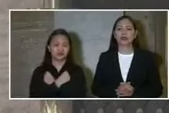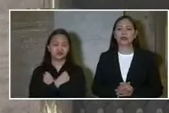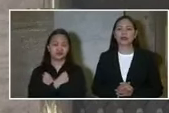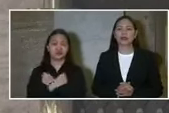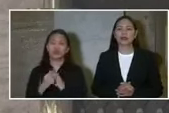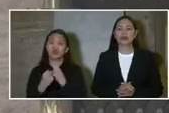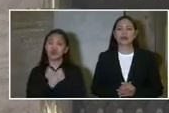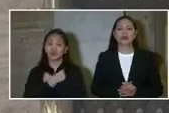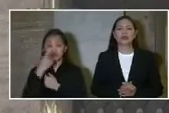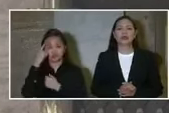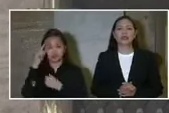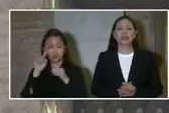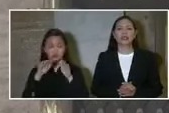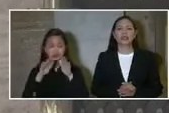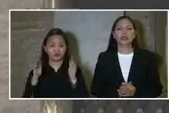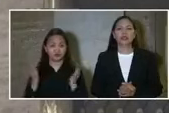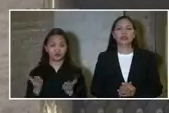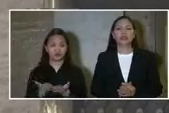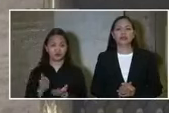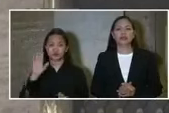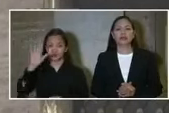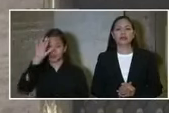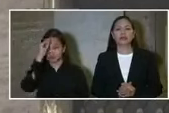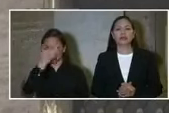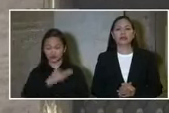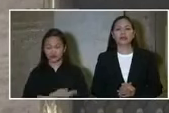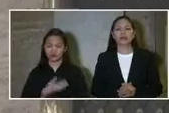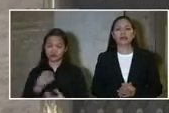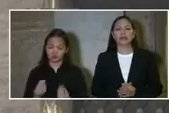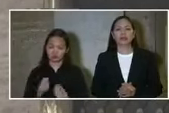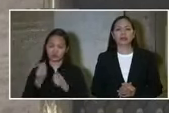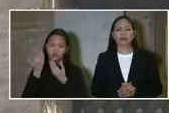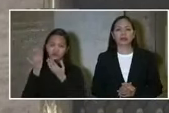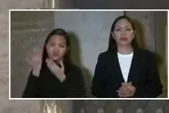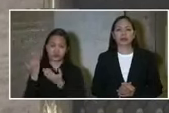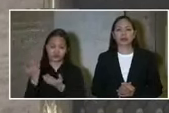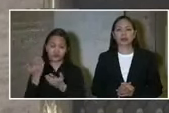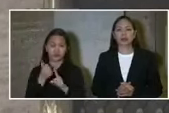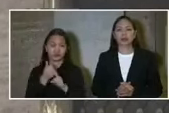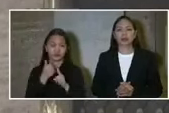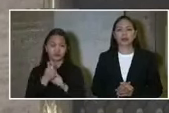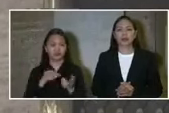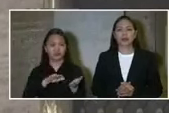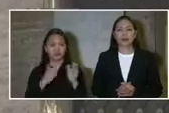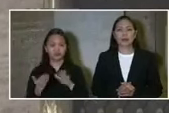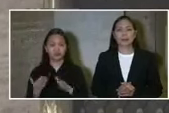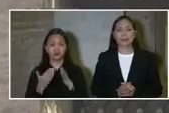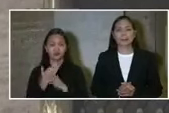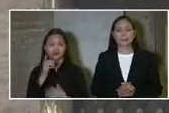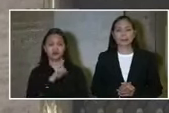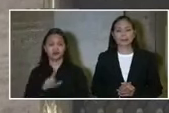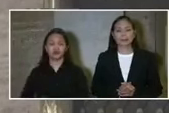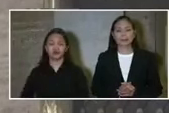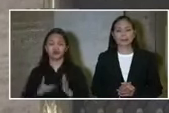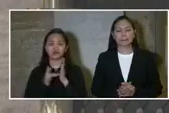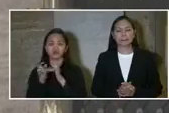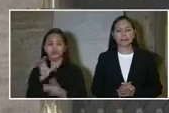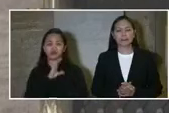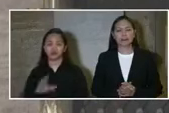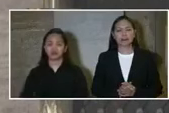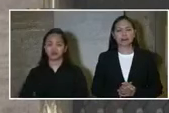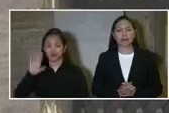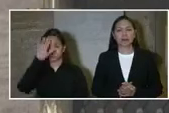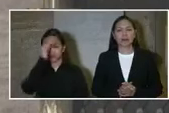of love for the world, your Son handed himself over to death. Through our Lord Jesus Christ, your